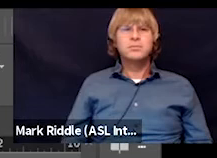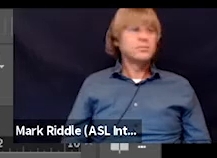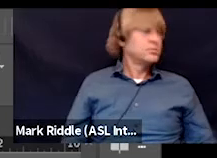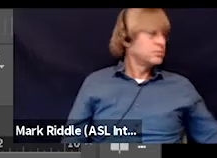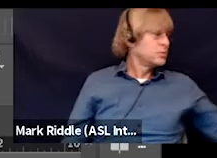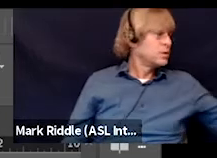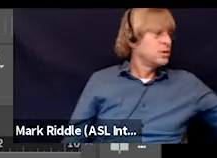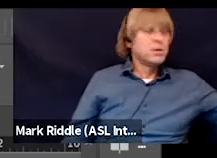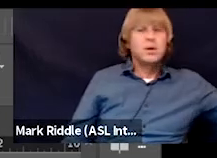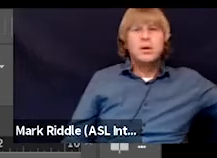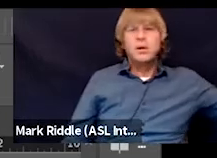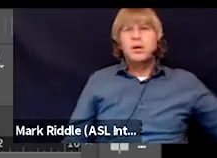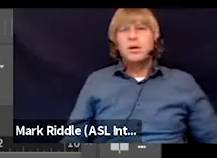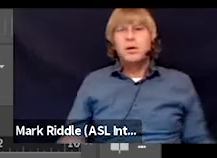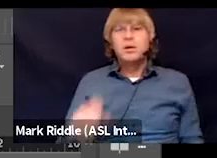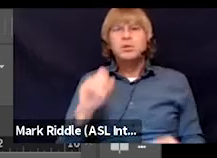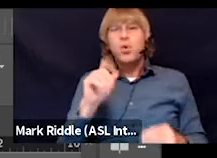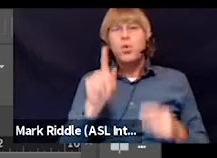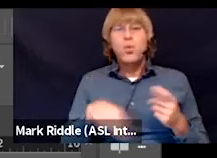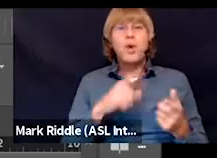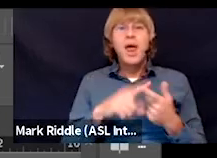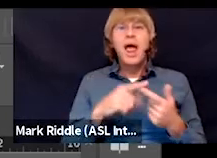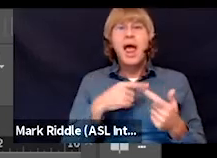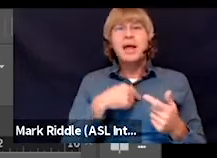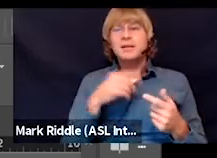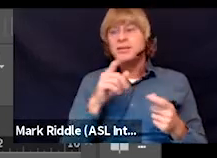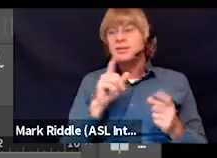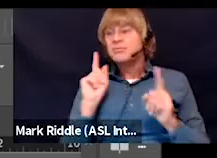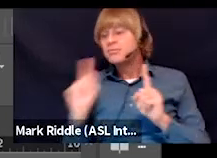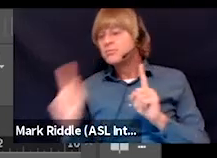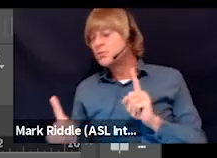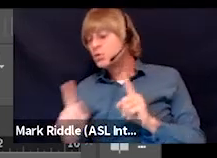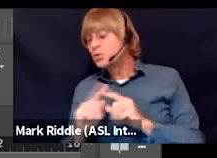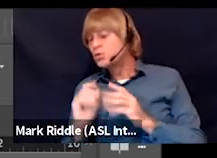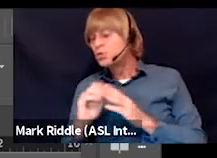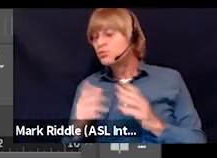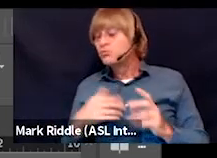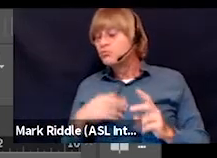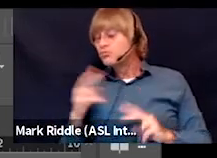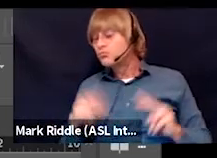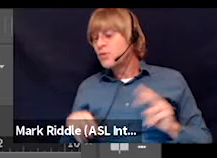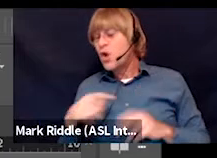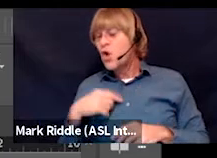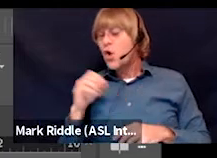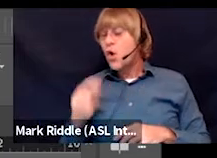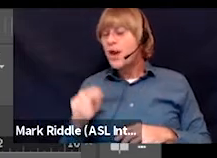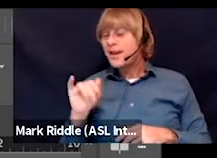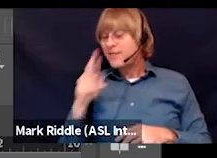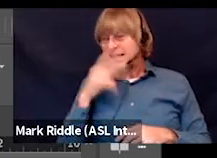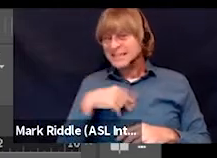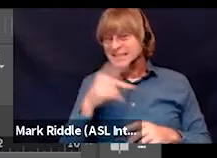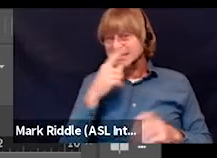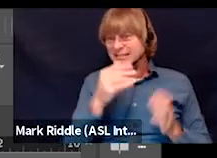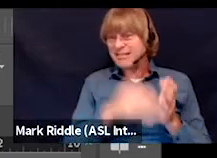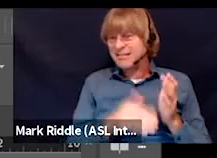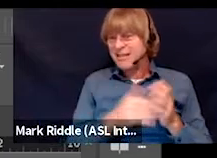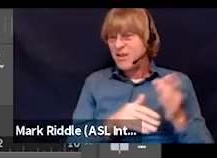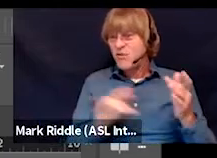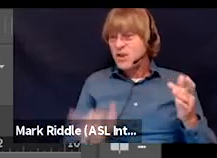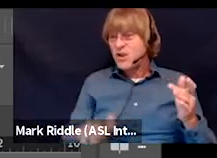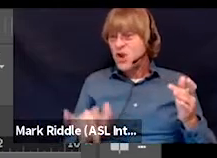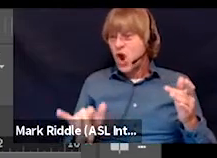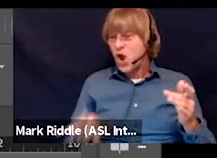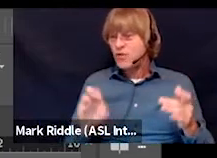So anytime I walk up to a student's file and I turn on invisibles and I see those millions of returns, it's like,